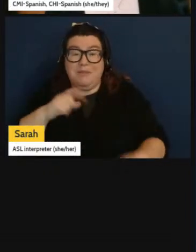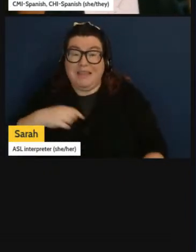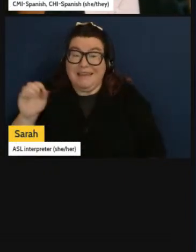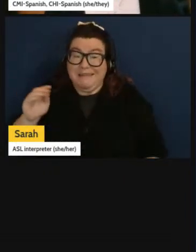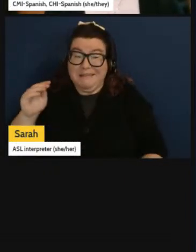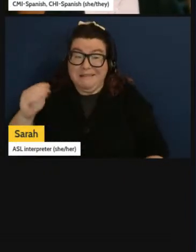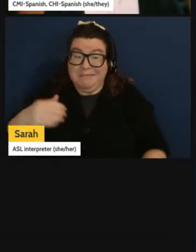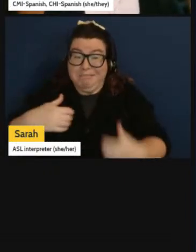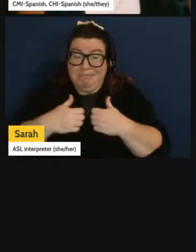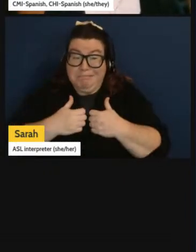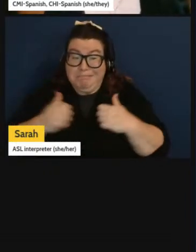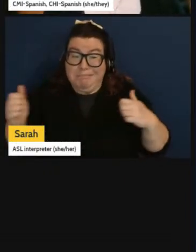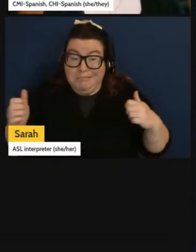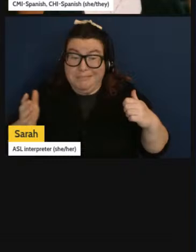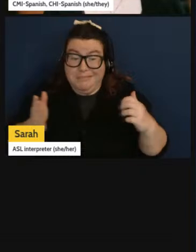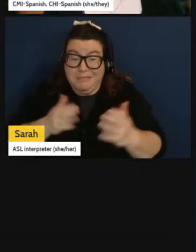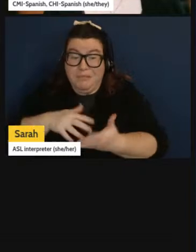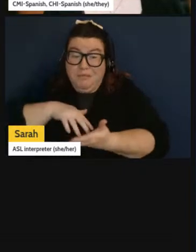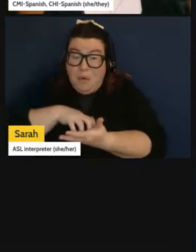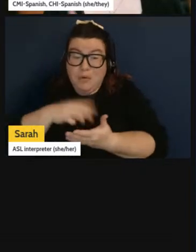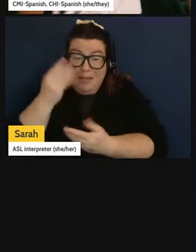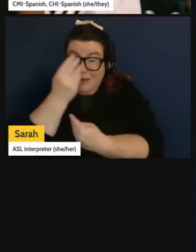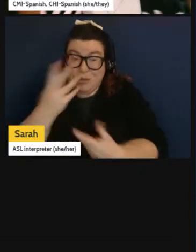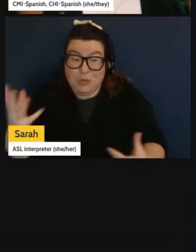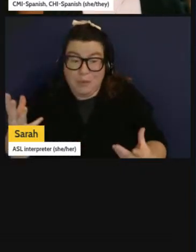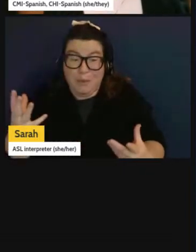I might add. So,